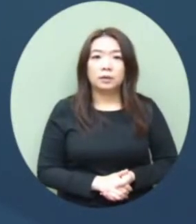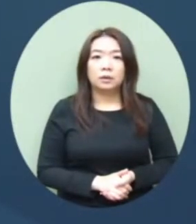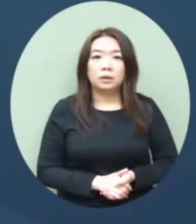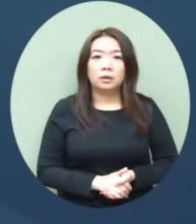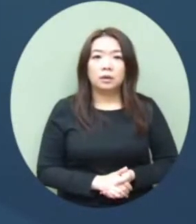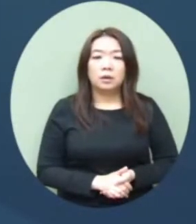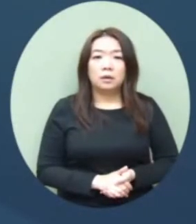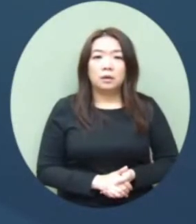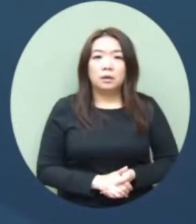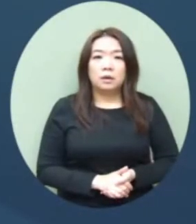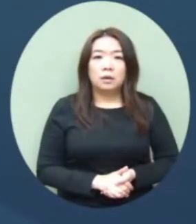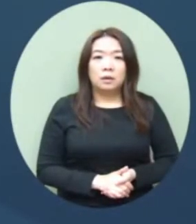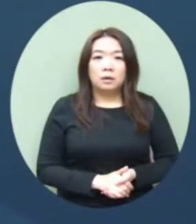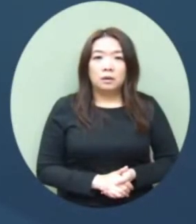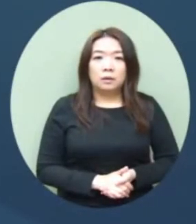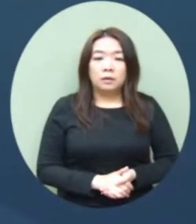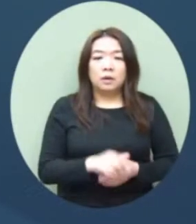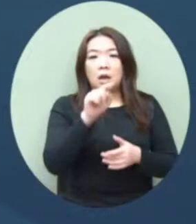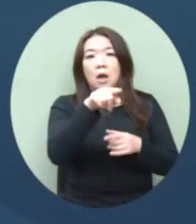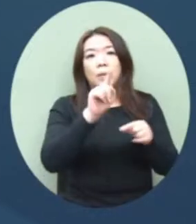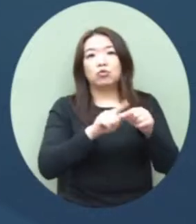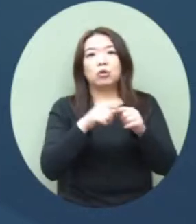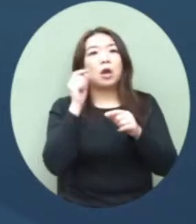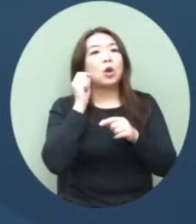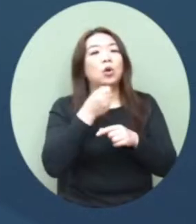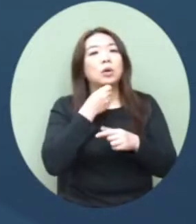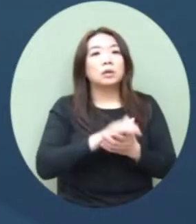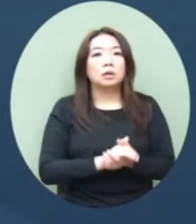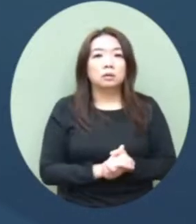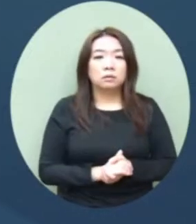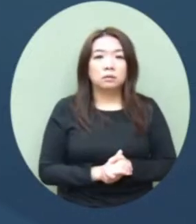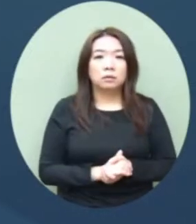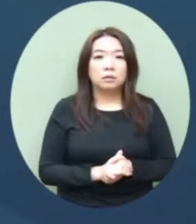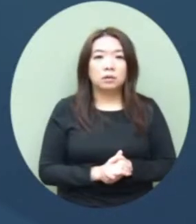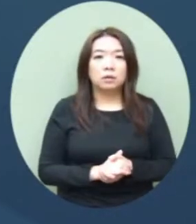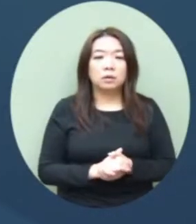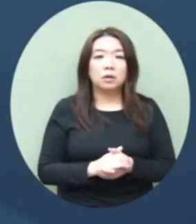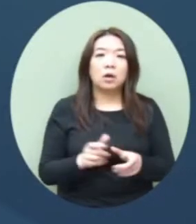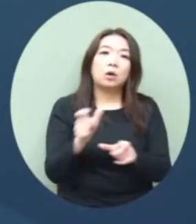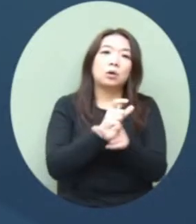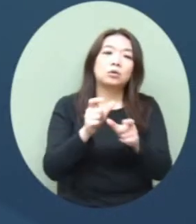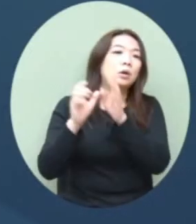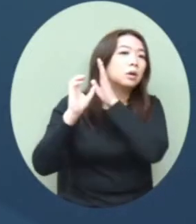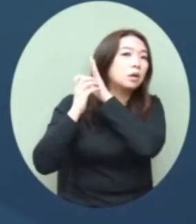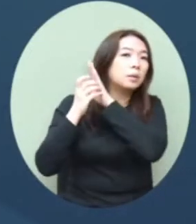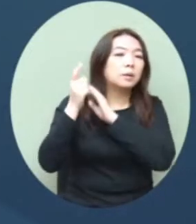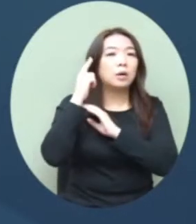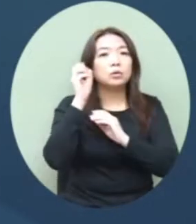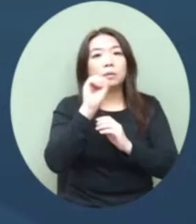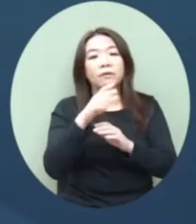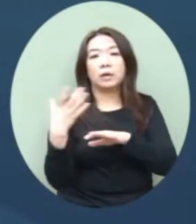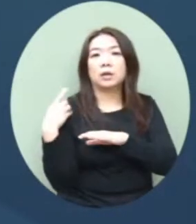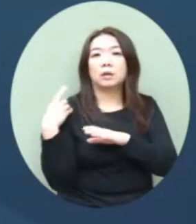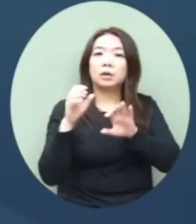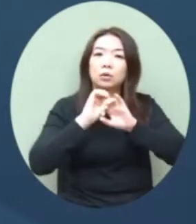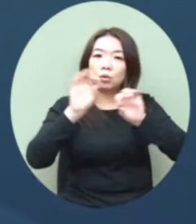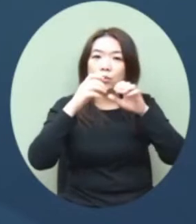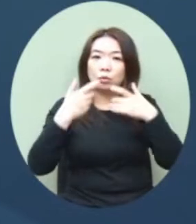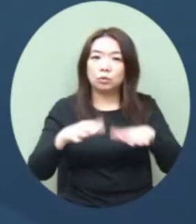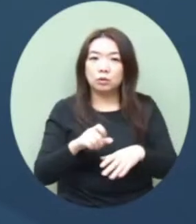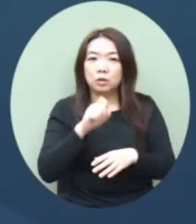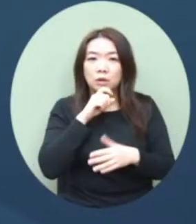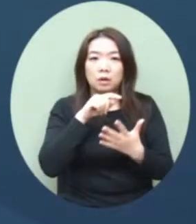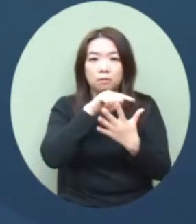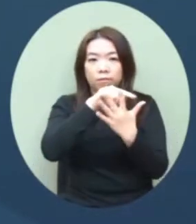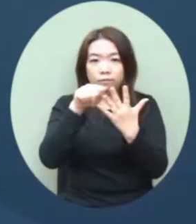please. The lady at the back in the middle. I'm from Commercial Radio. Good morning, Chief